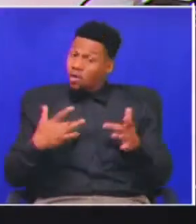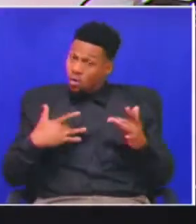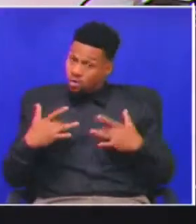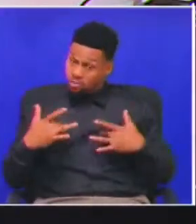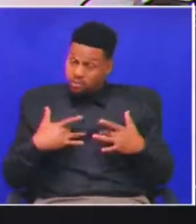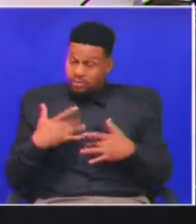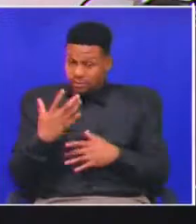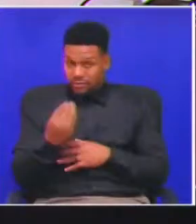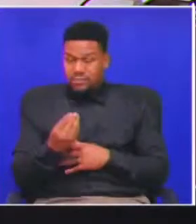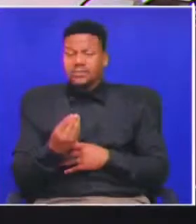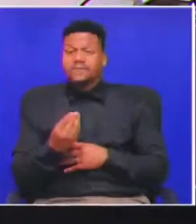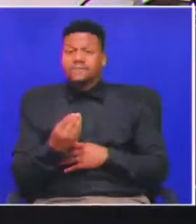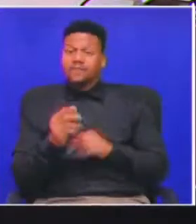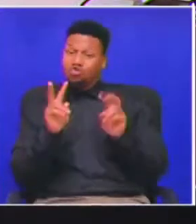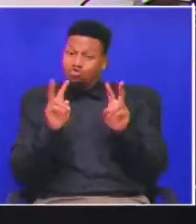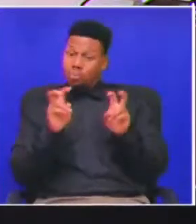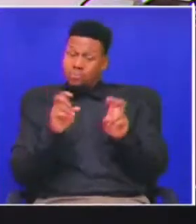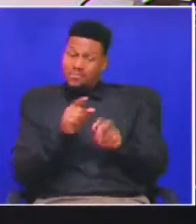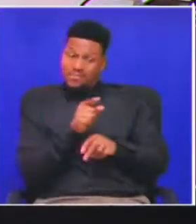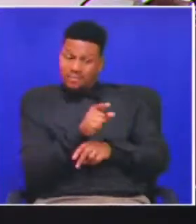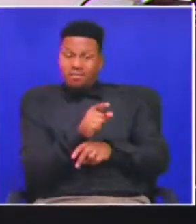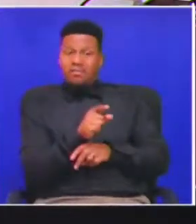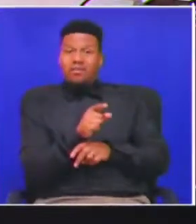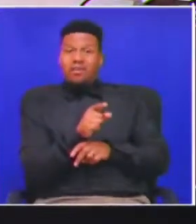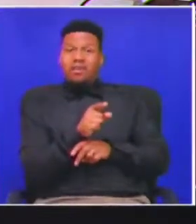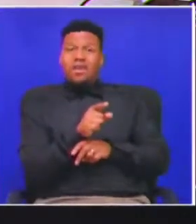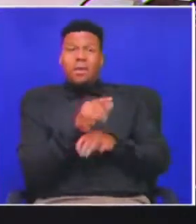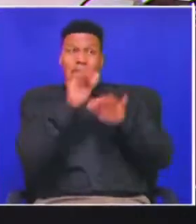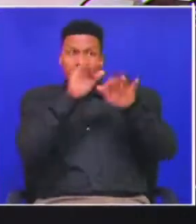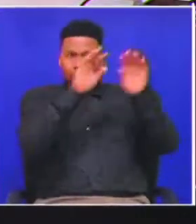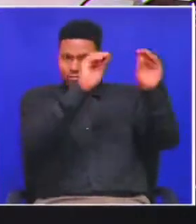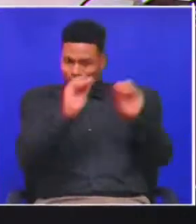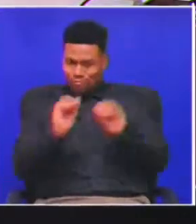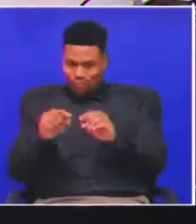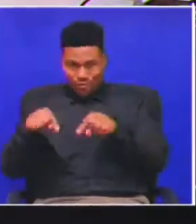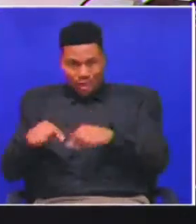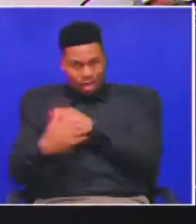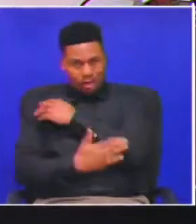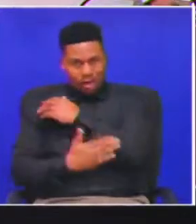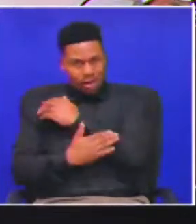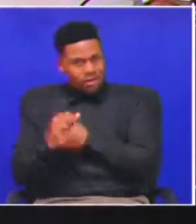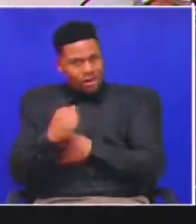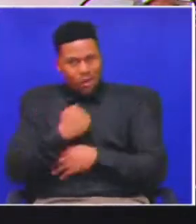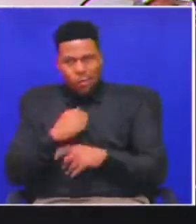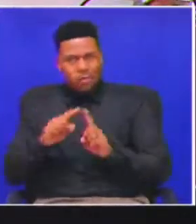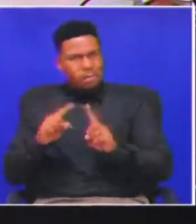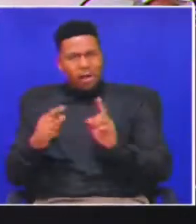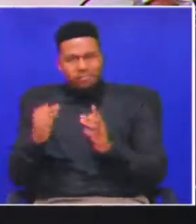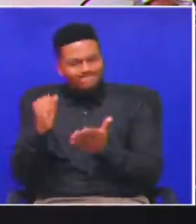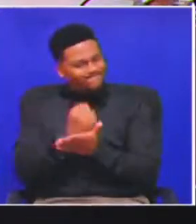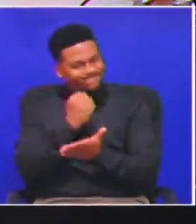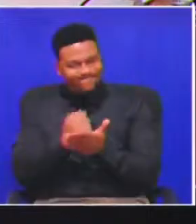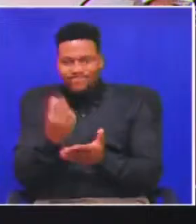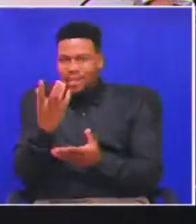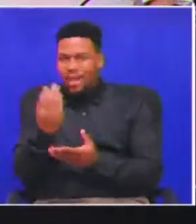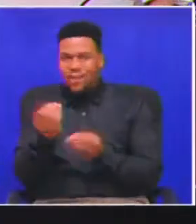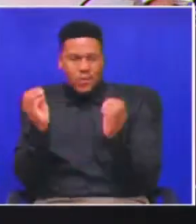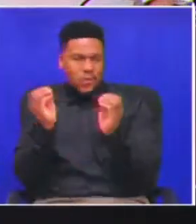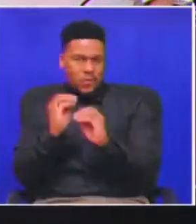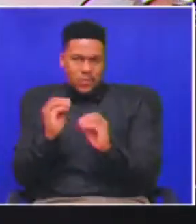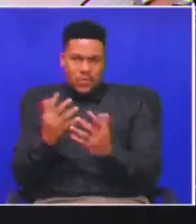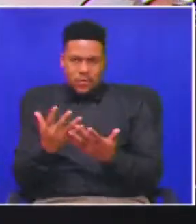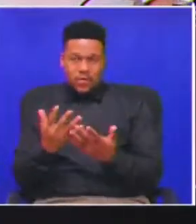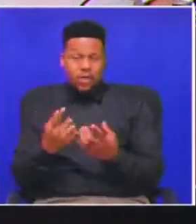undocumented migrants who come to our country. We should not, however, allow vigilante